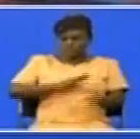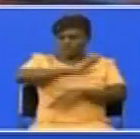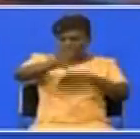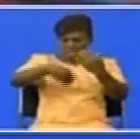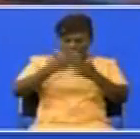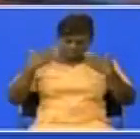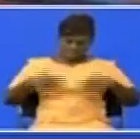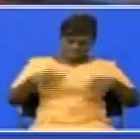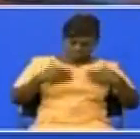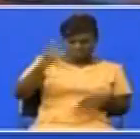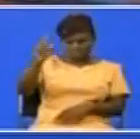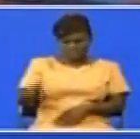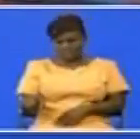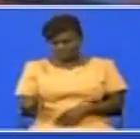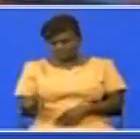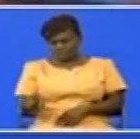everybody.